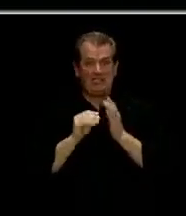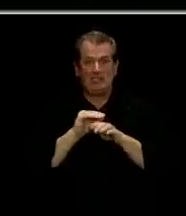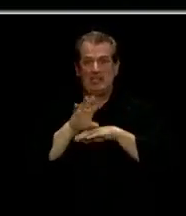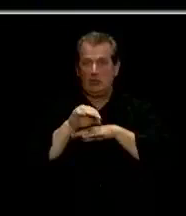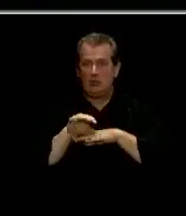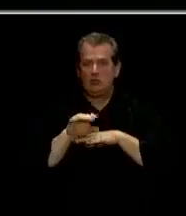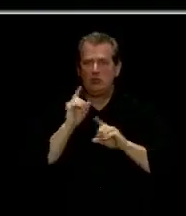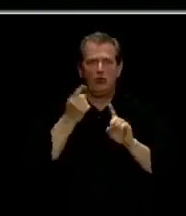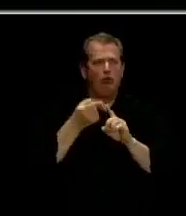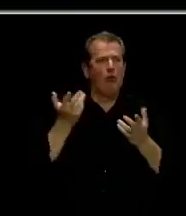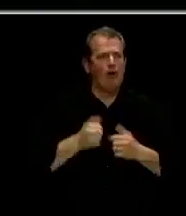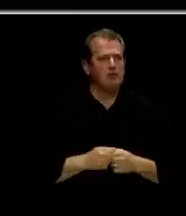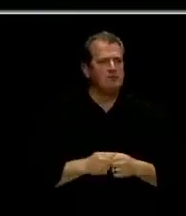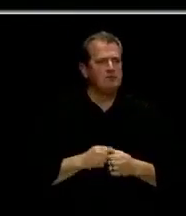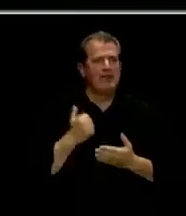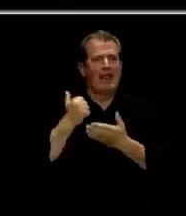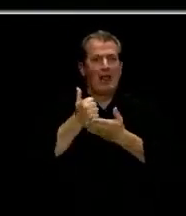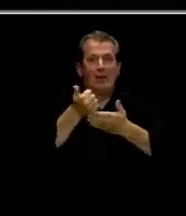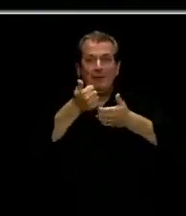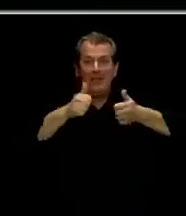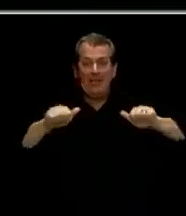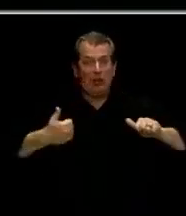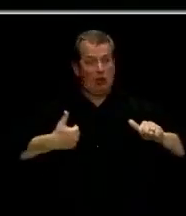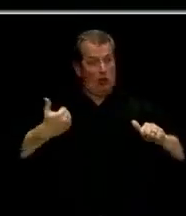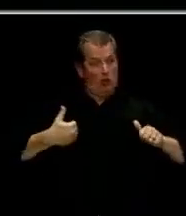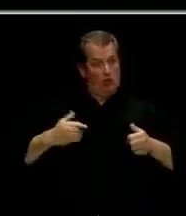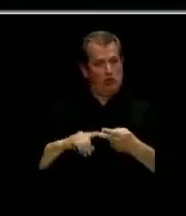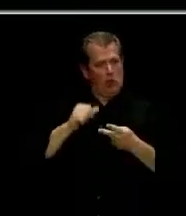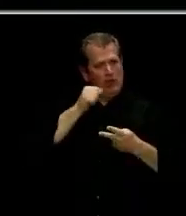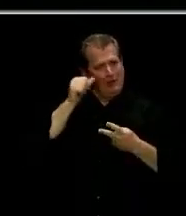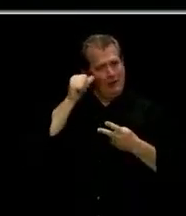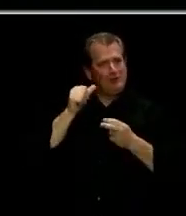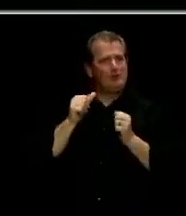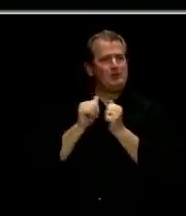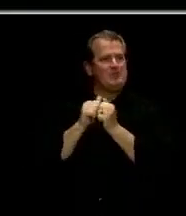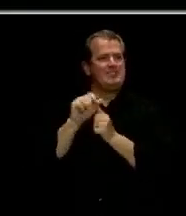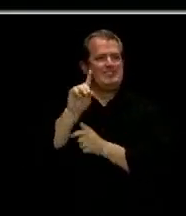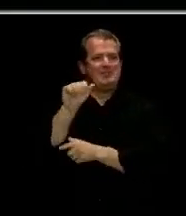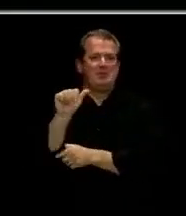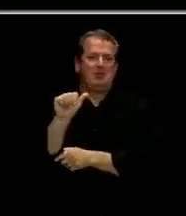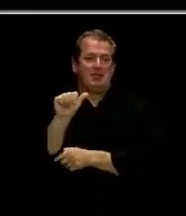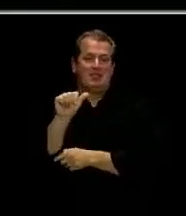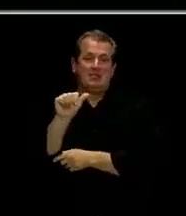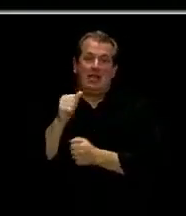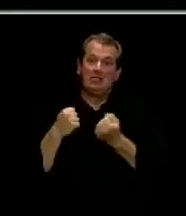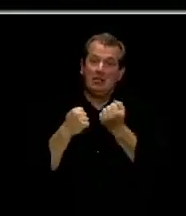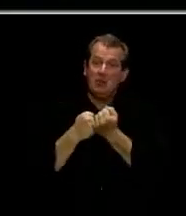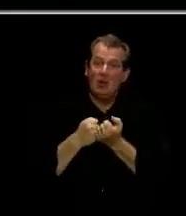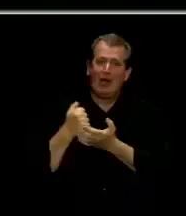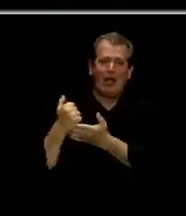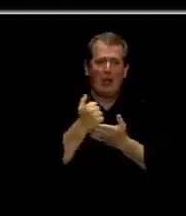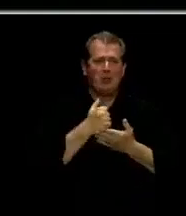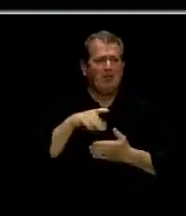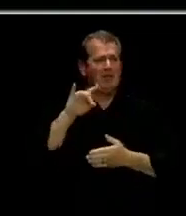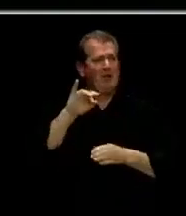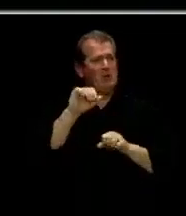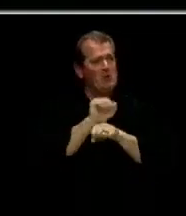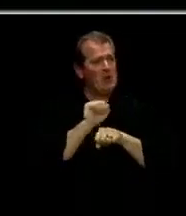with disabilities and adults with disabilities access training and supports towards competitive integrated